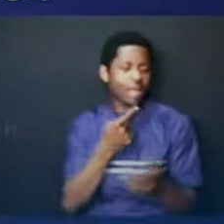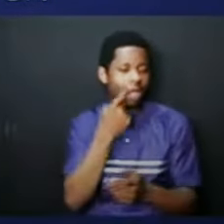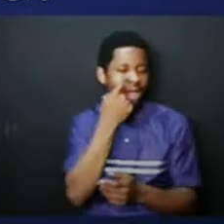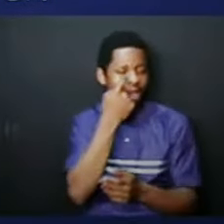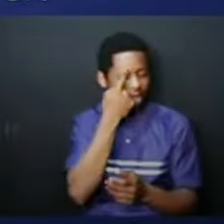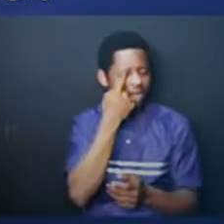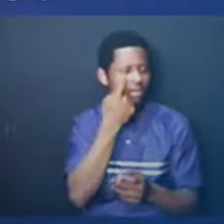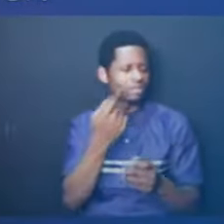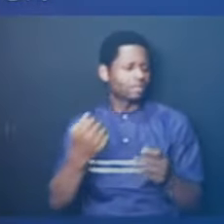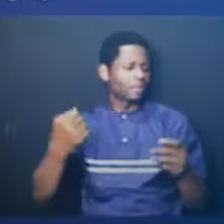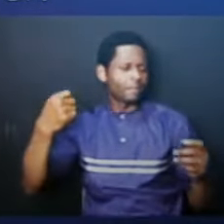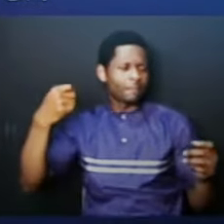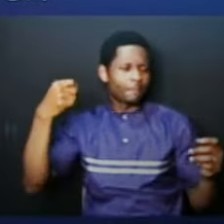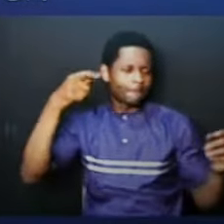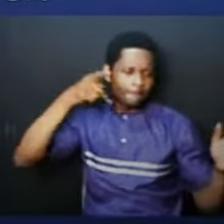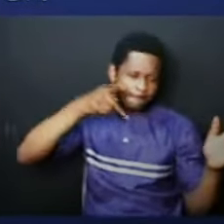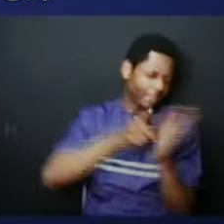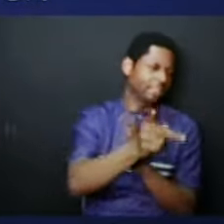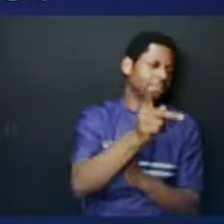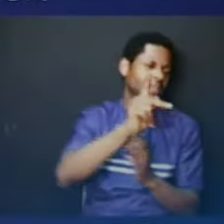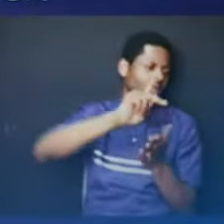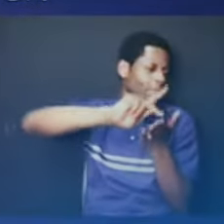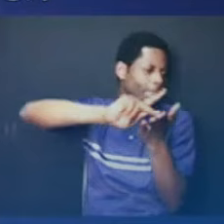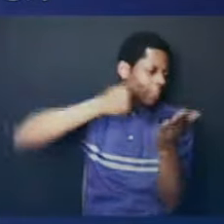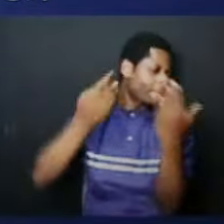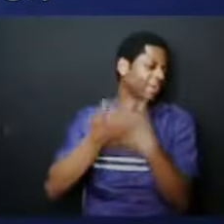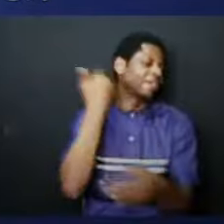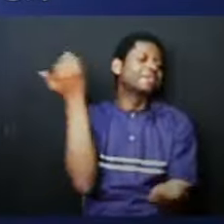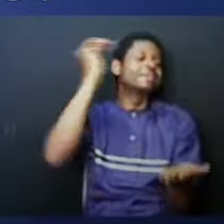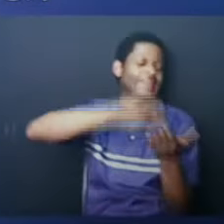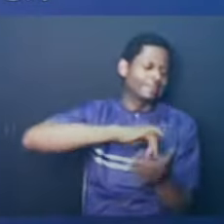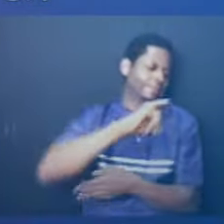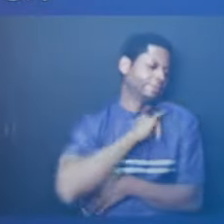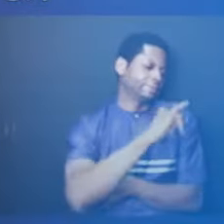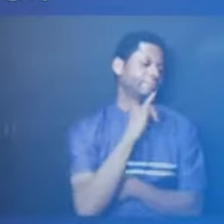Or repaying in kind. I will pay him in kind.